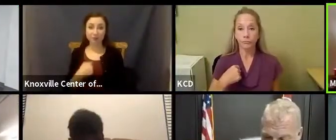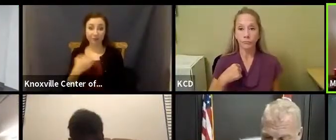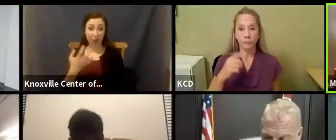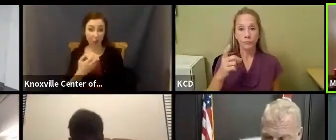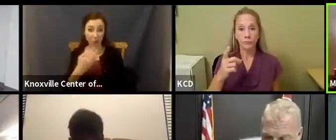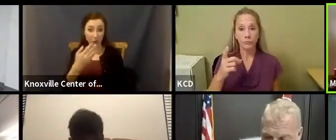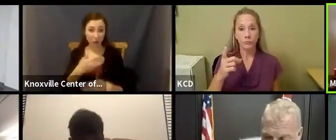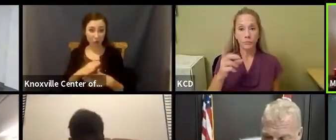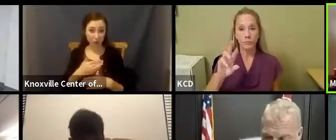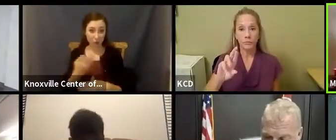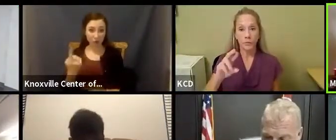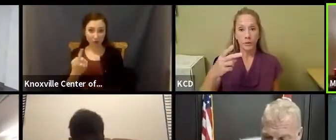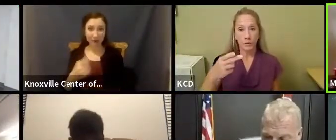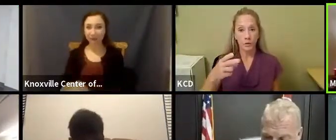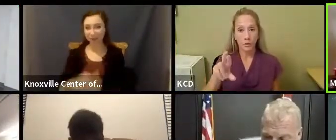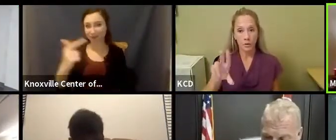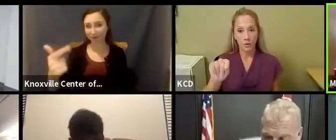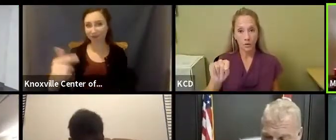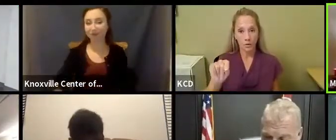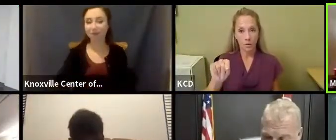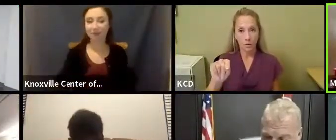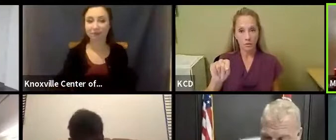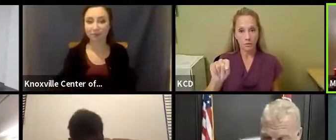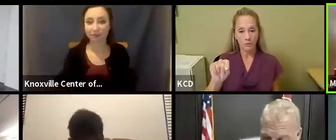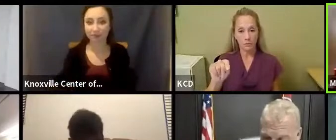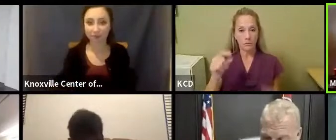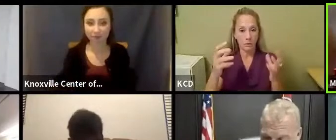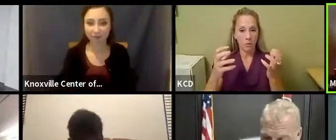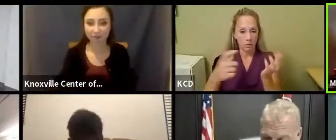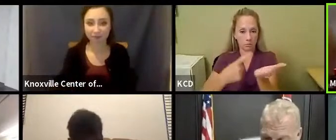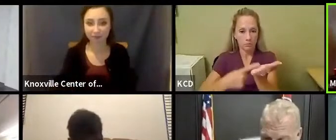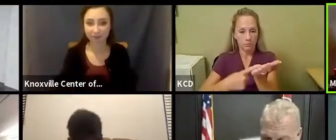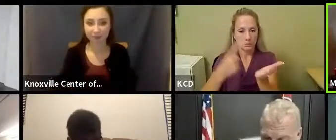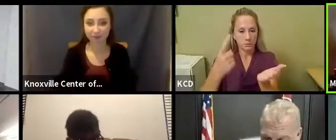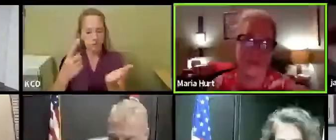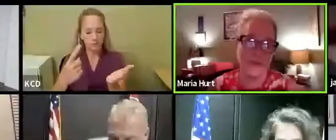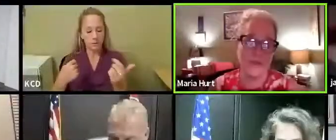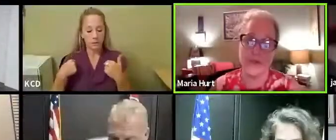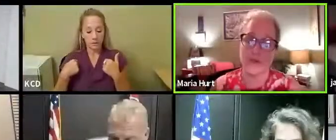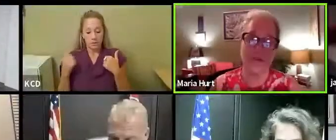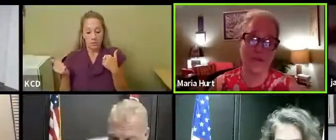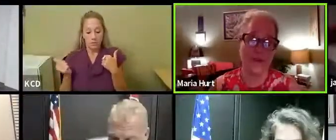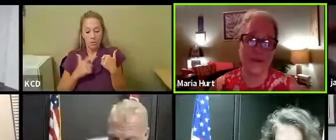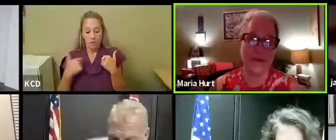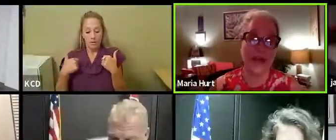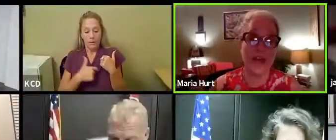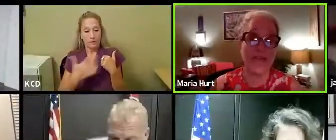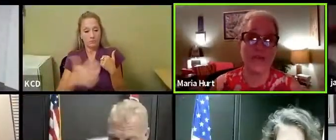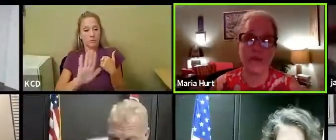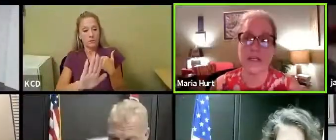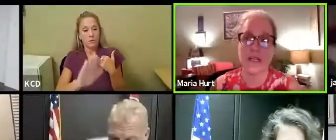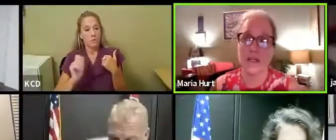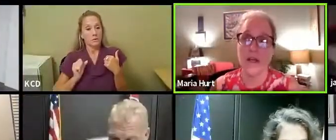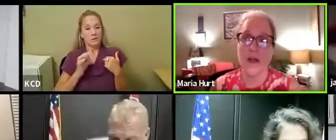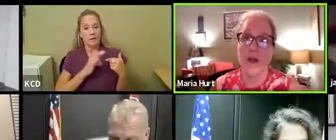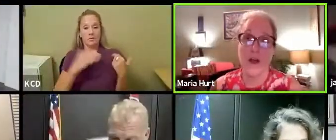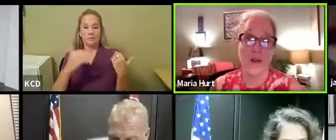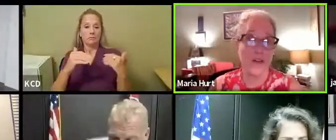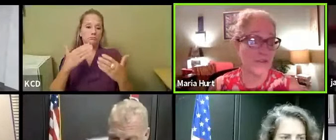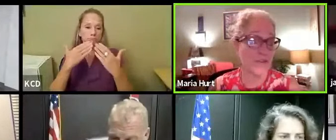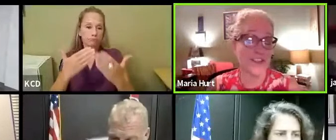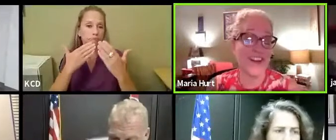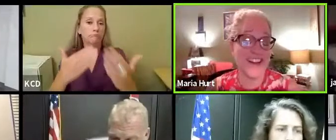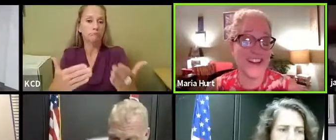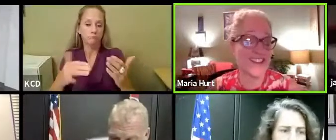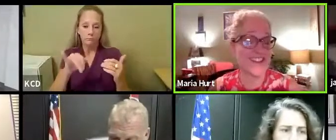thought, but in Dr. Buchanan, I just want to say on behalf of all of us, thank you to your staff who really